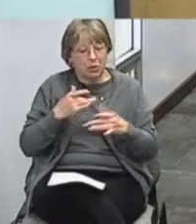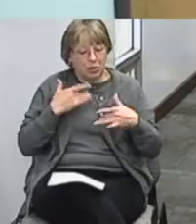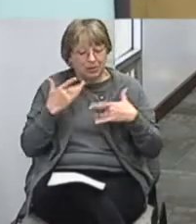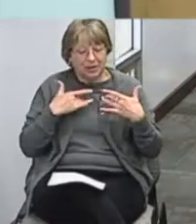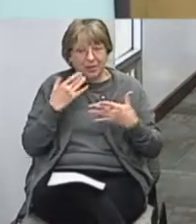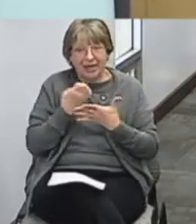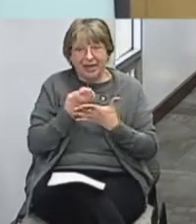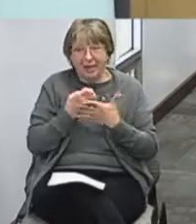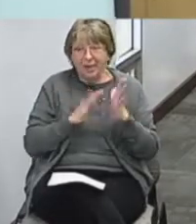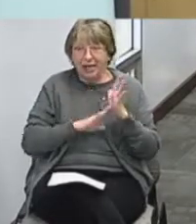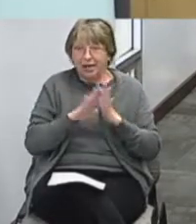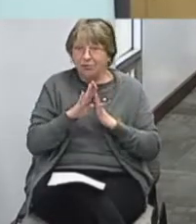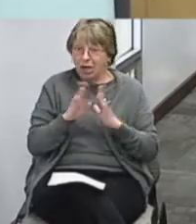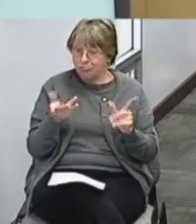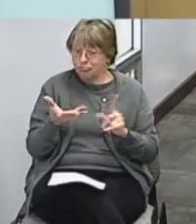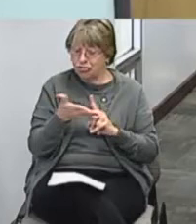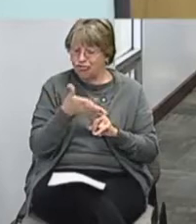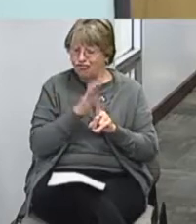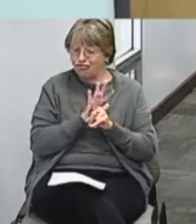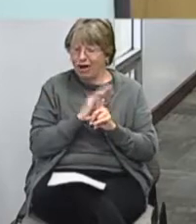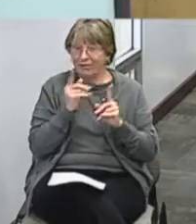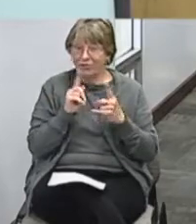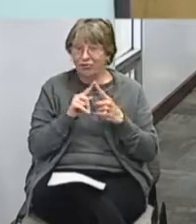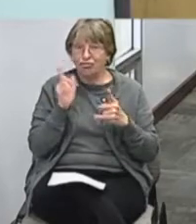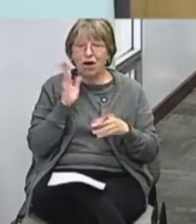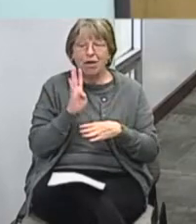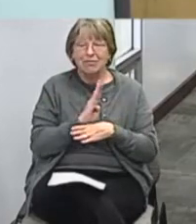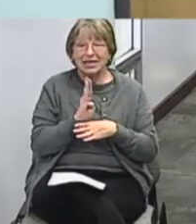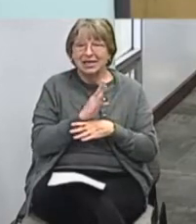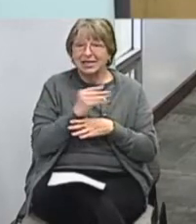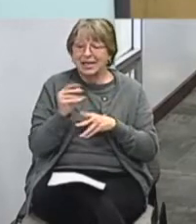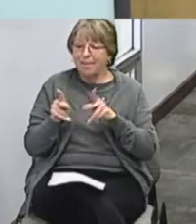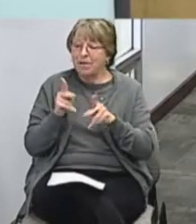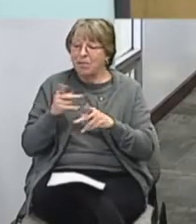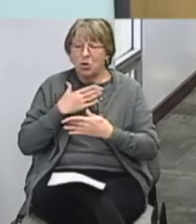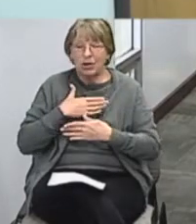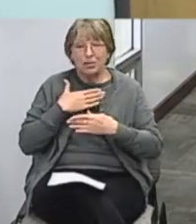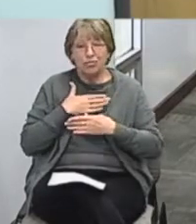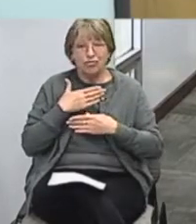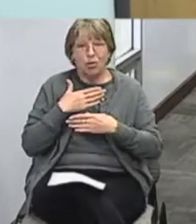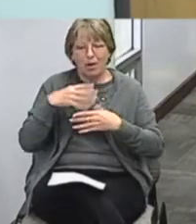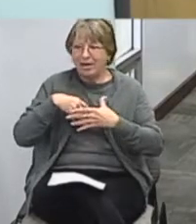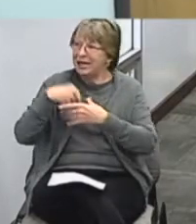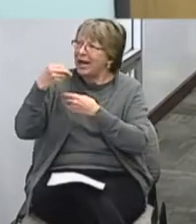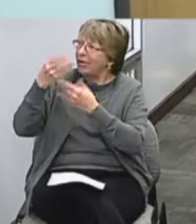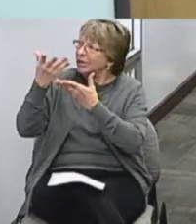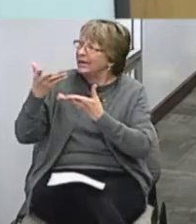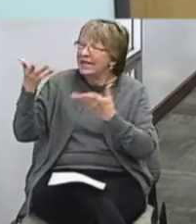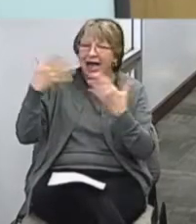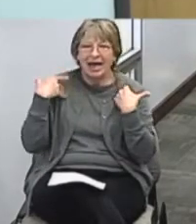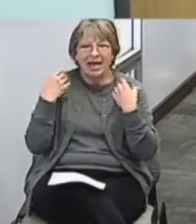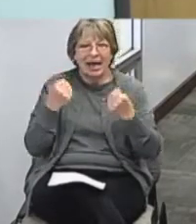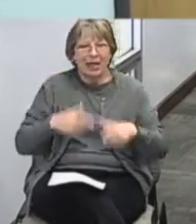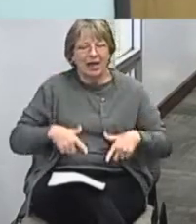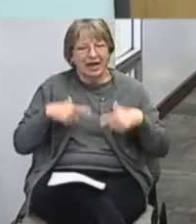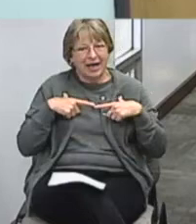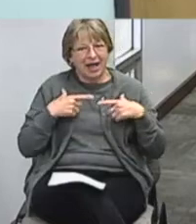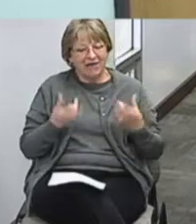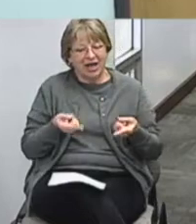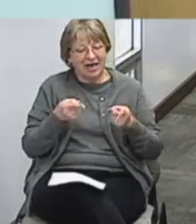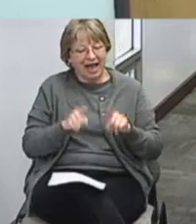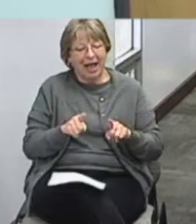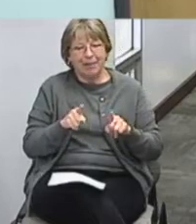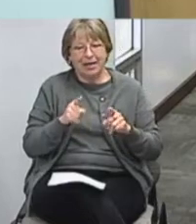the city attractive to businesses and citizens who enjoy the outdoors and healthy lifestyles. And whereas creating